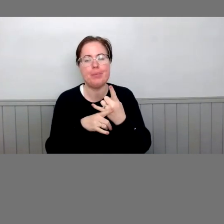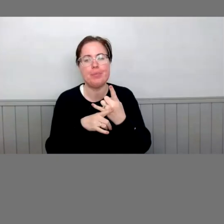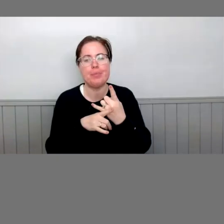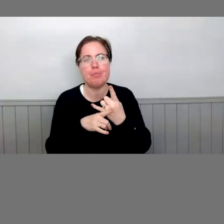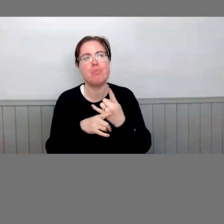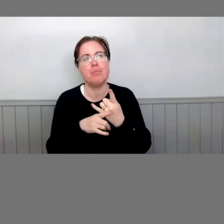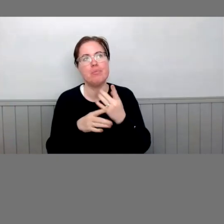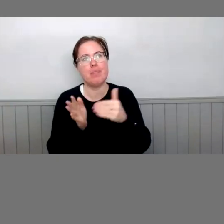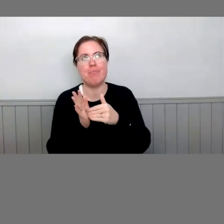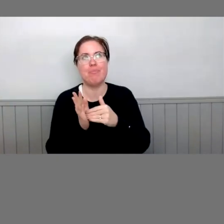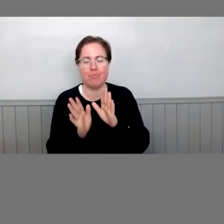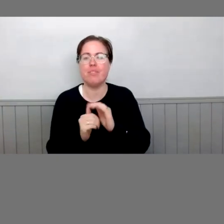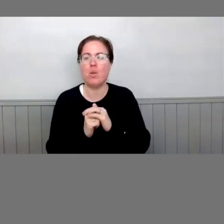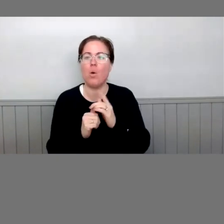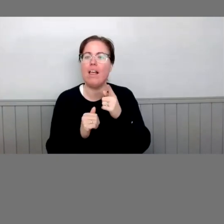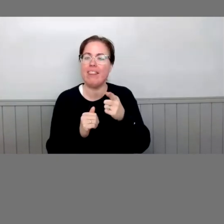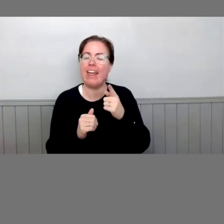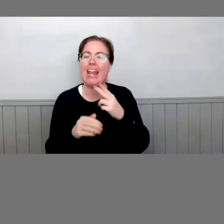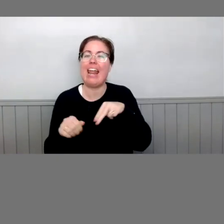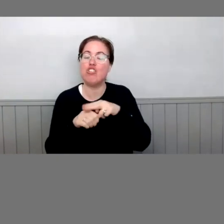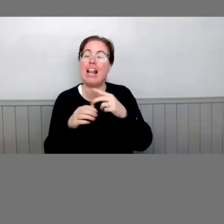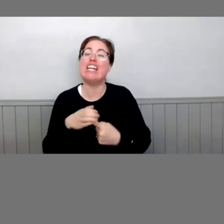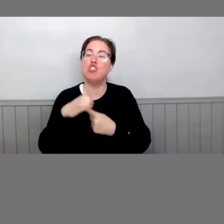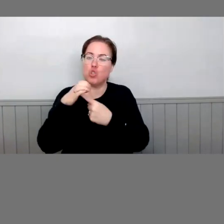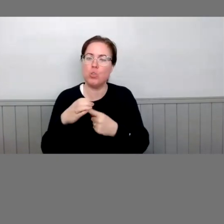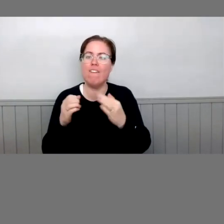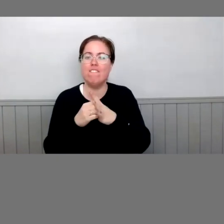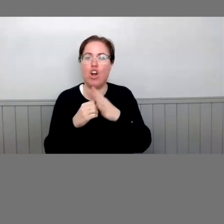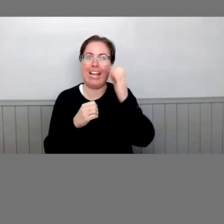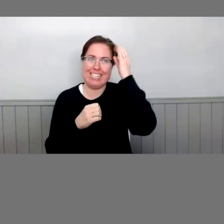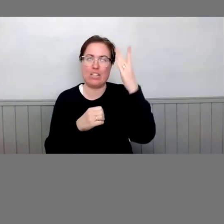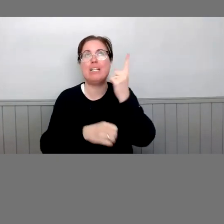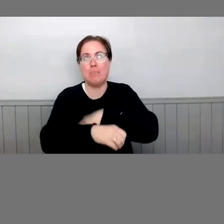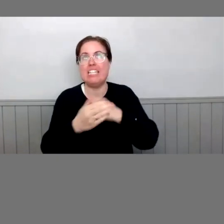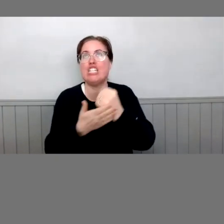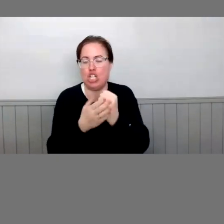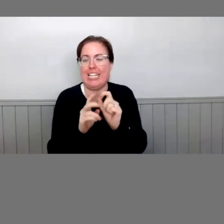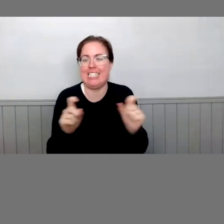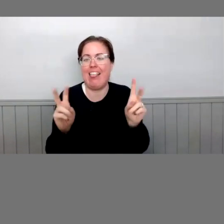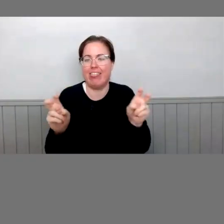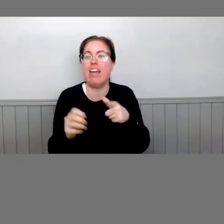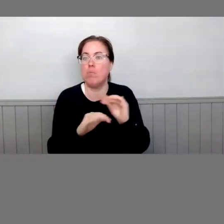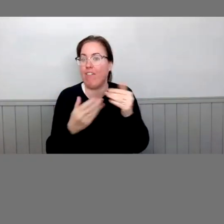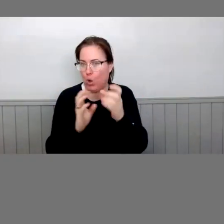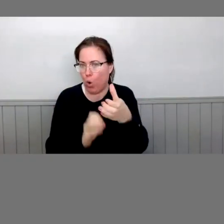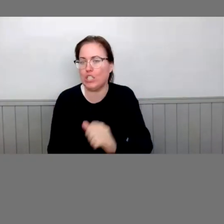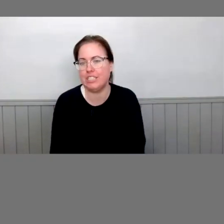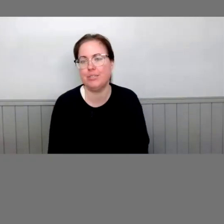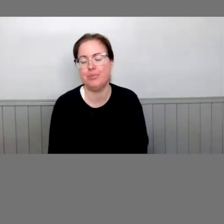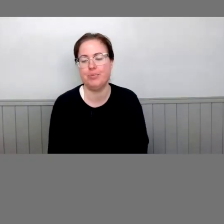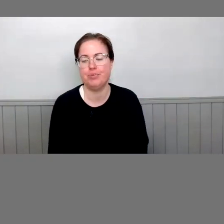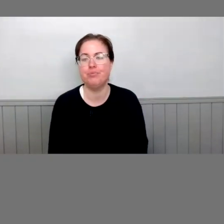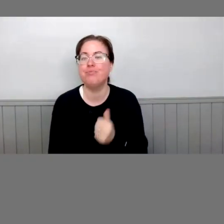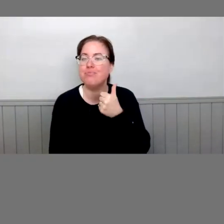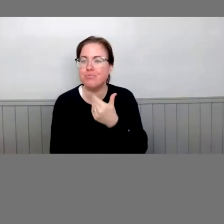yeah, sorry. The National Institute of Intellectual Disability Studies, yeah, that's what it's called. Run courses as well. Great, thanks.